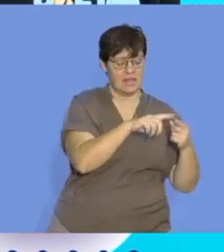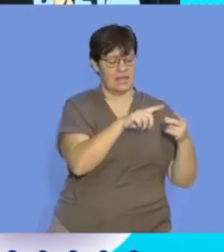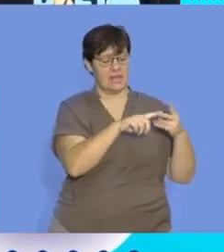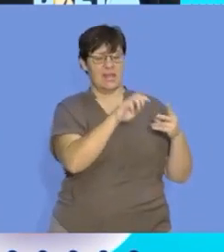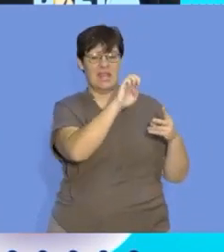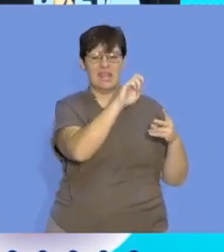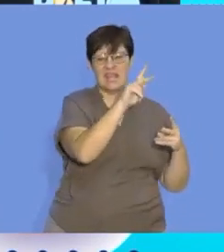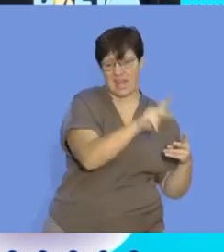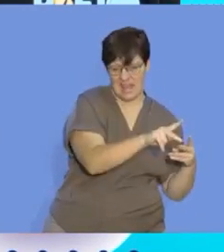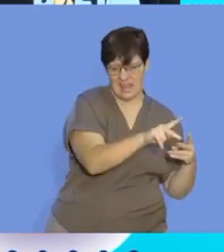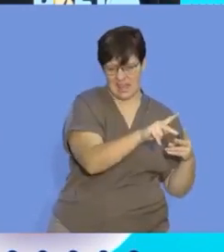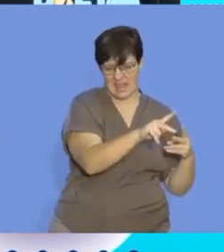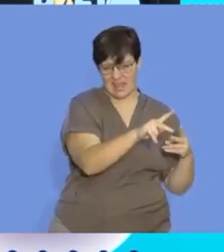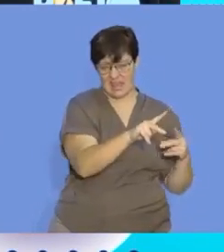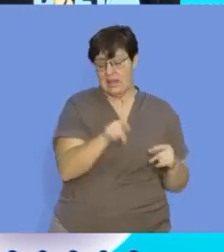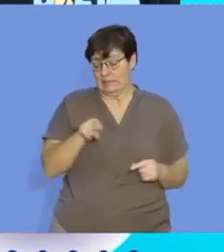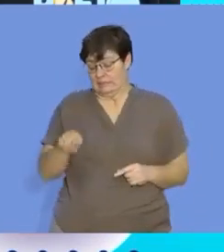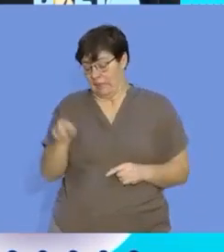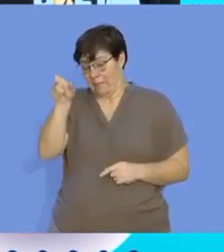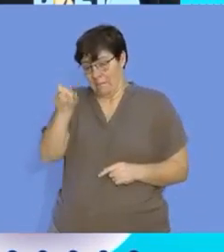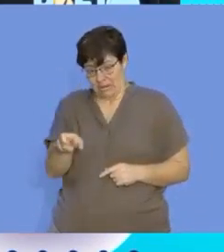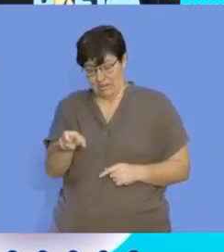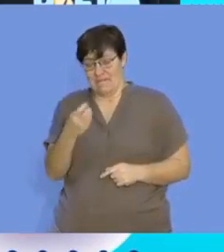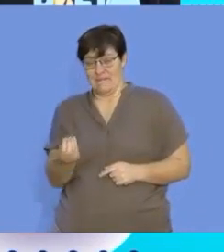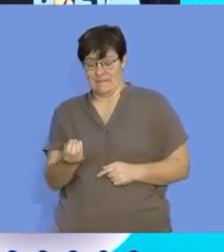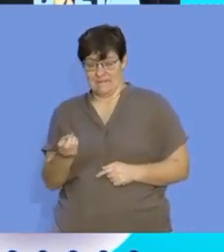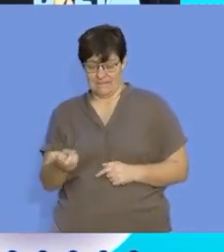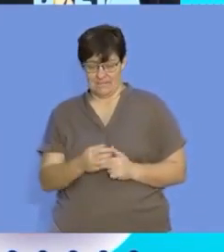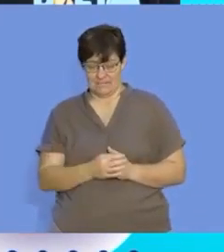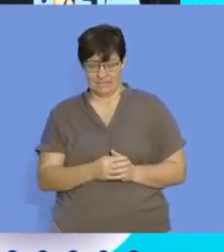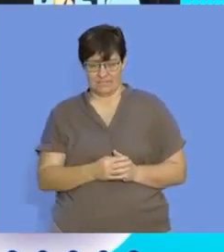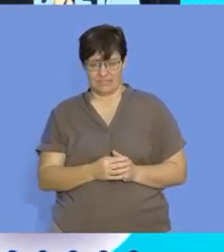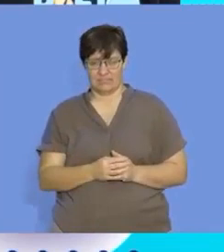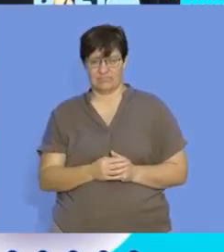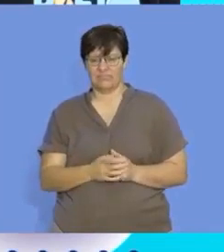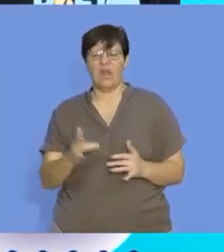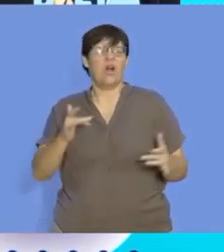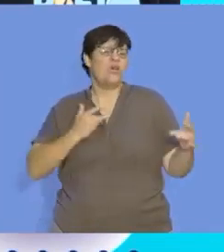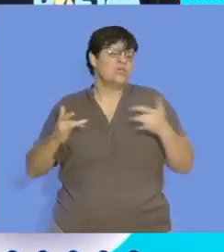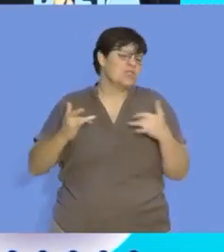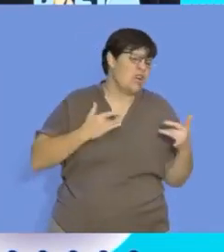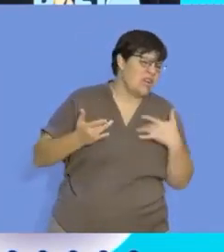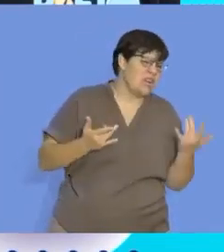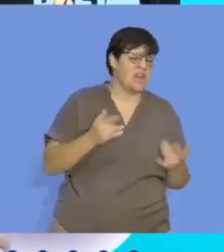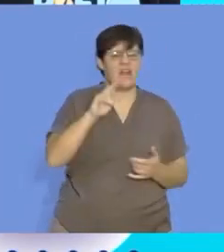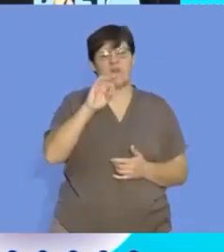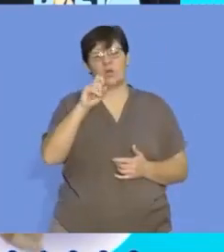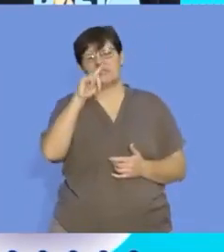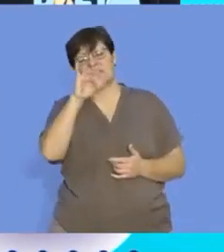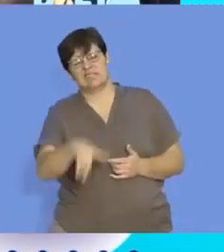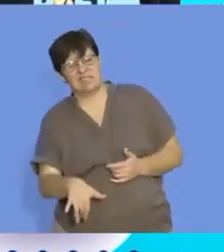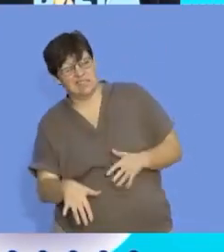my skateboard is going to have, okay? I'm not overly concerned with the